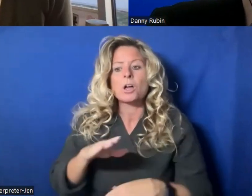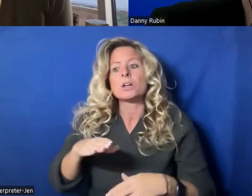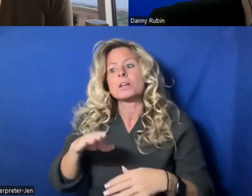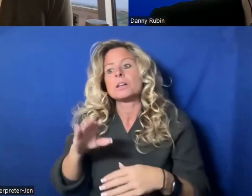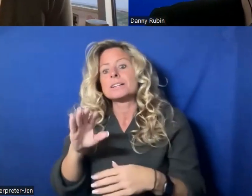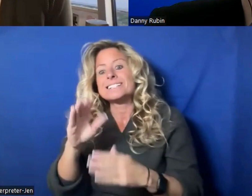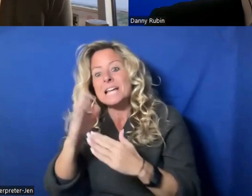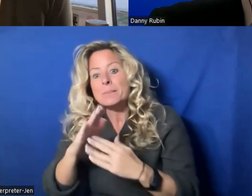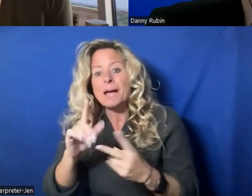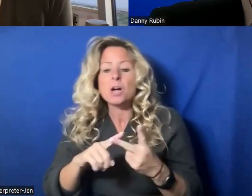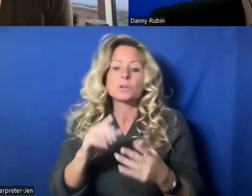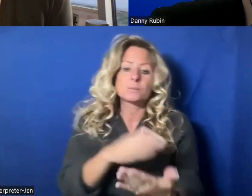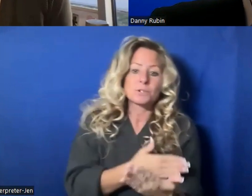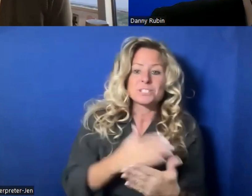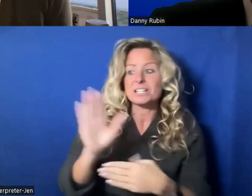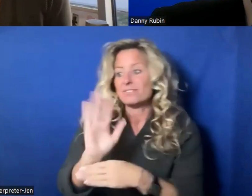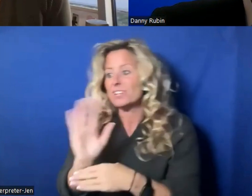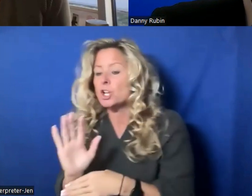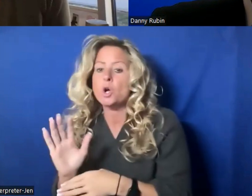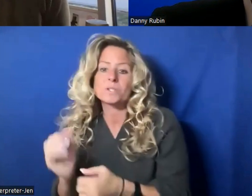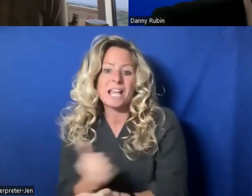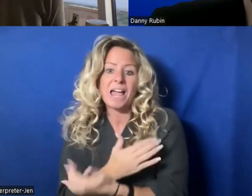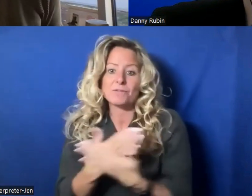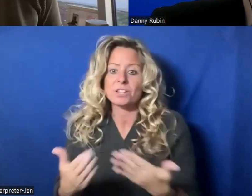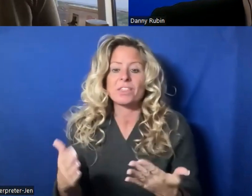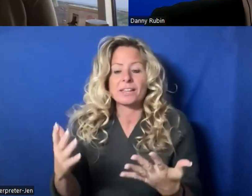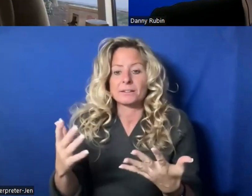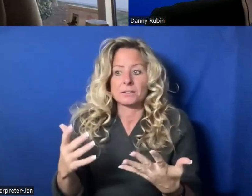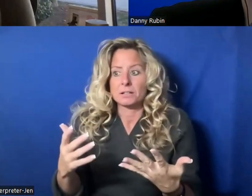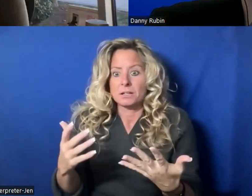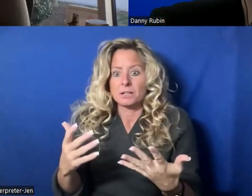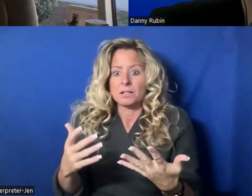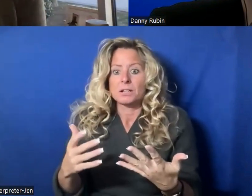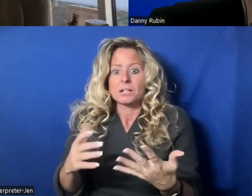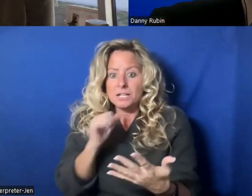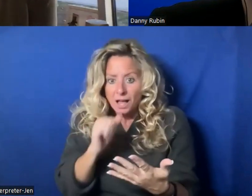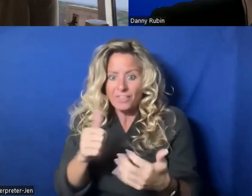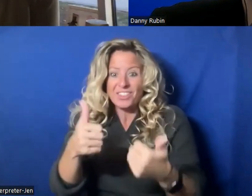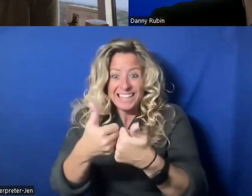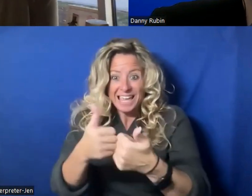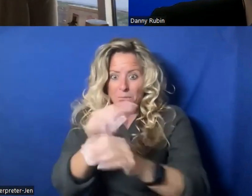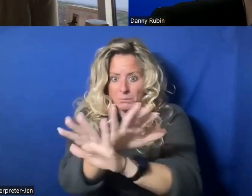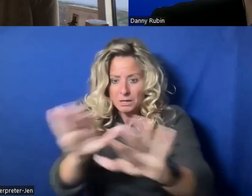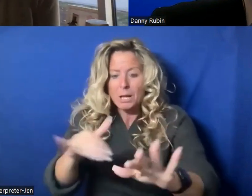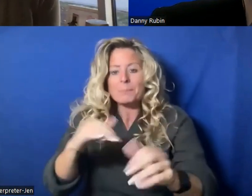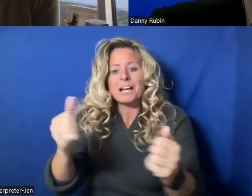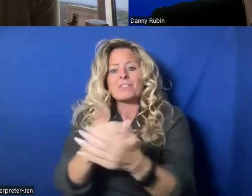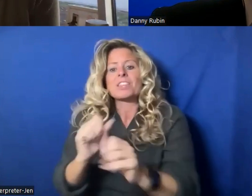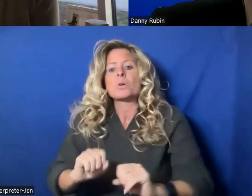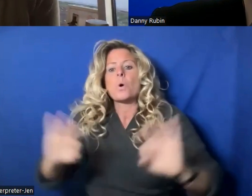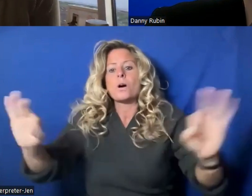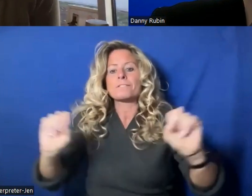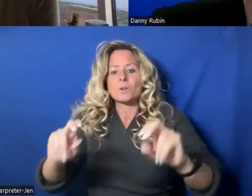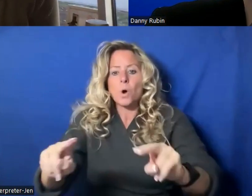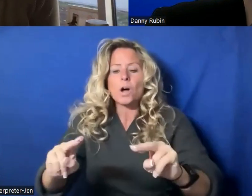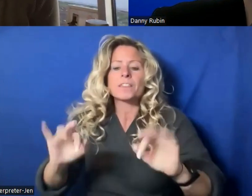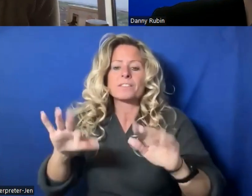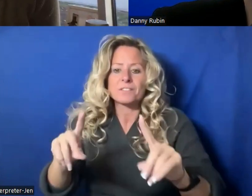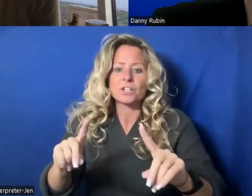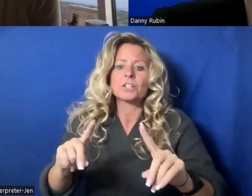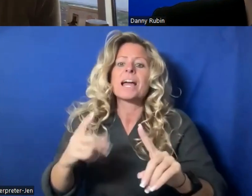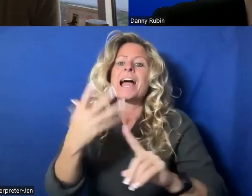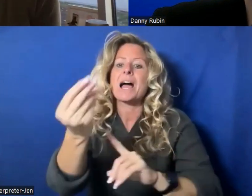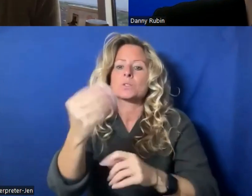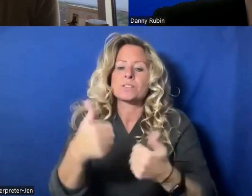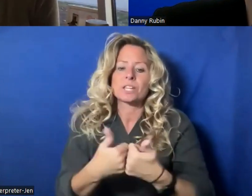any music, any videos, that kind of comes through our office. So that's a line by line script that we put together. The busiest time really is we